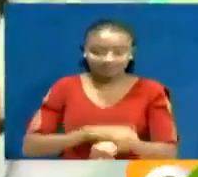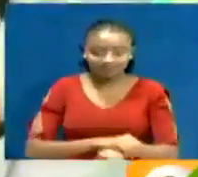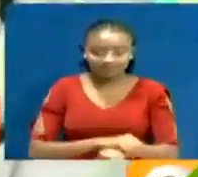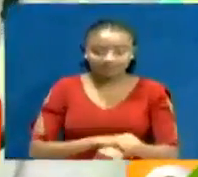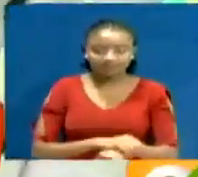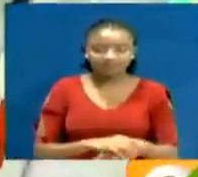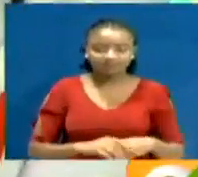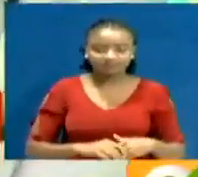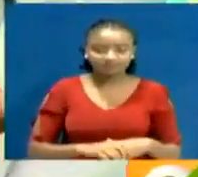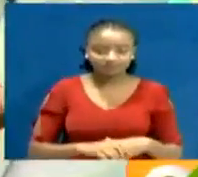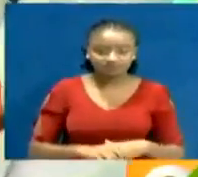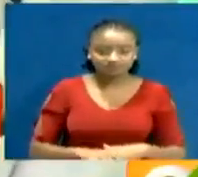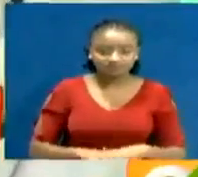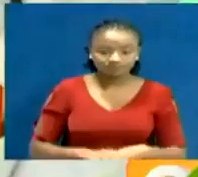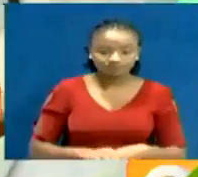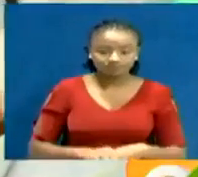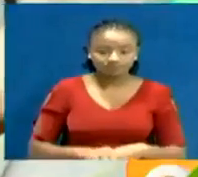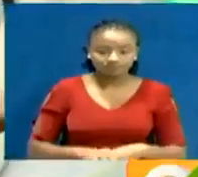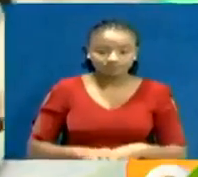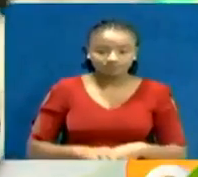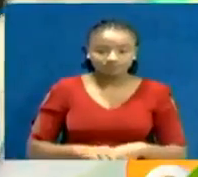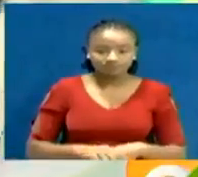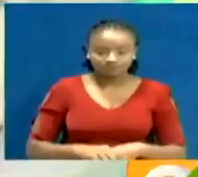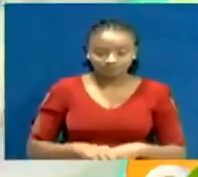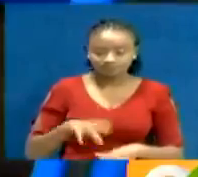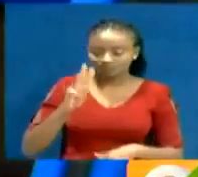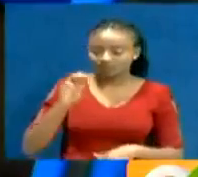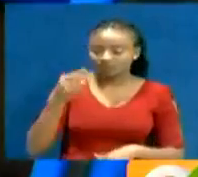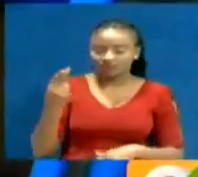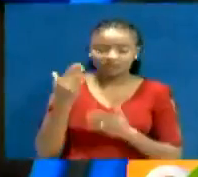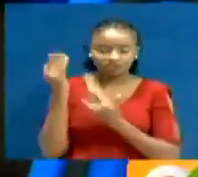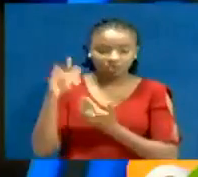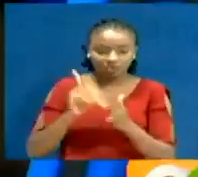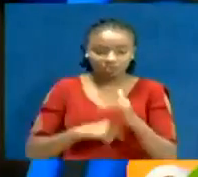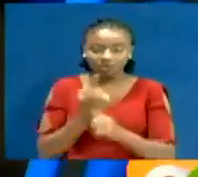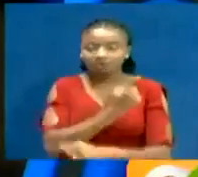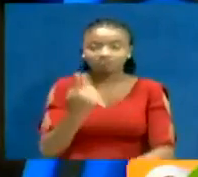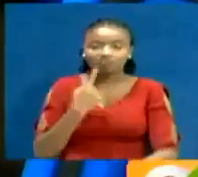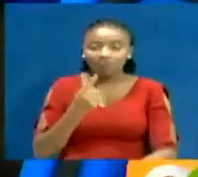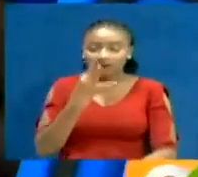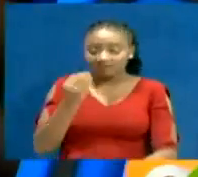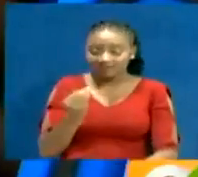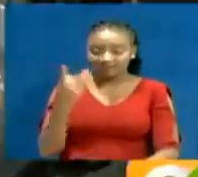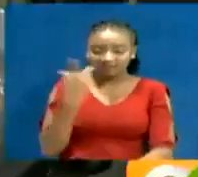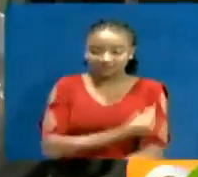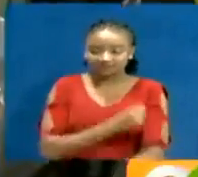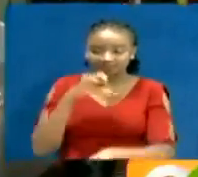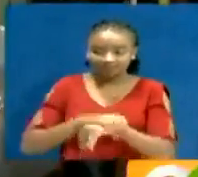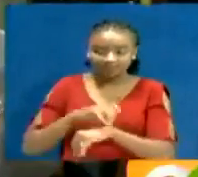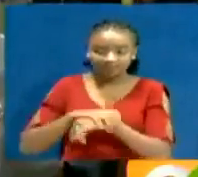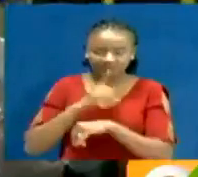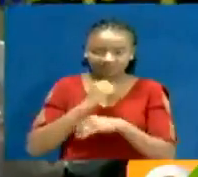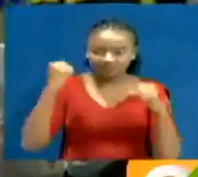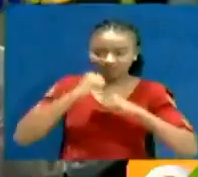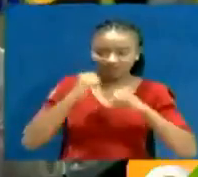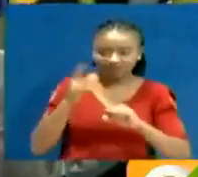of the AstraZeneca vaccine. The ministry hopes that by then, the 130 doses they had agreed upon through the